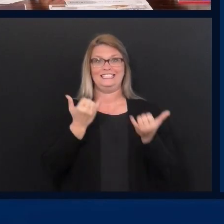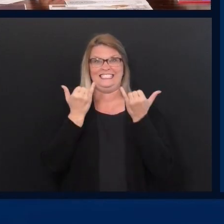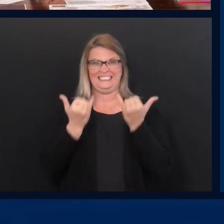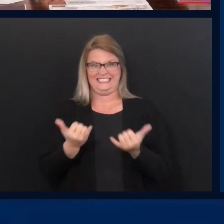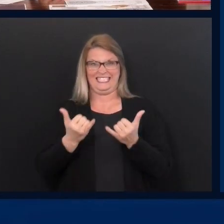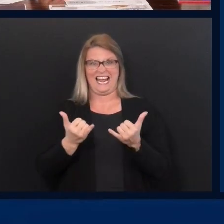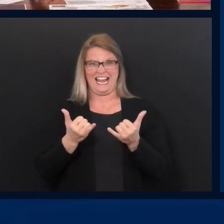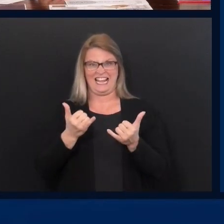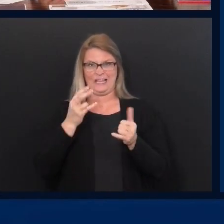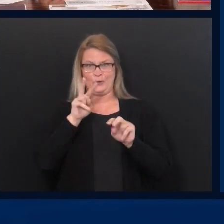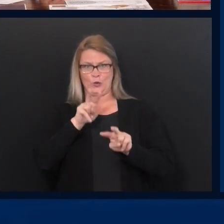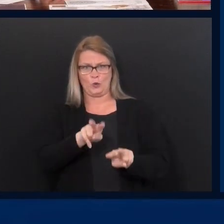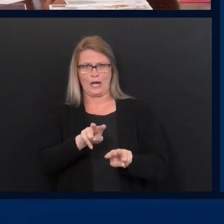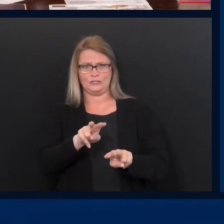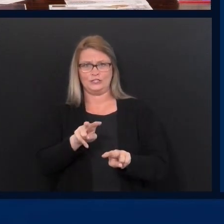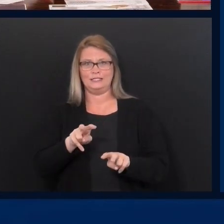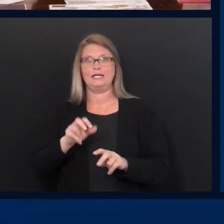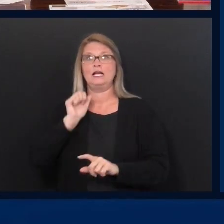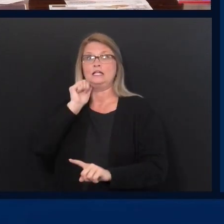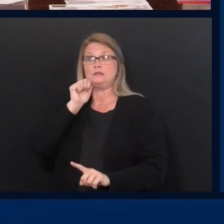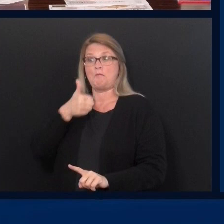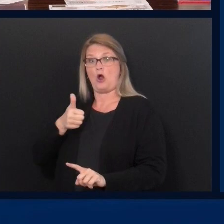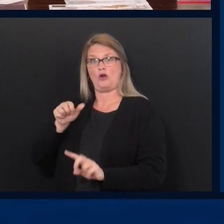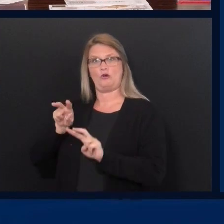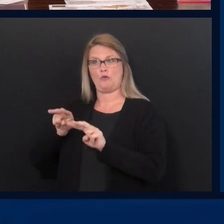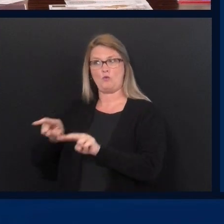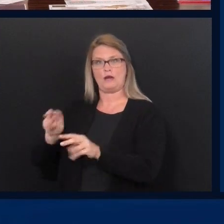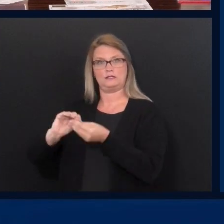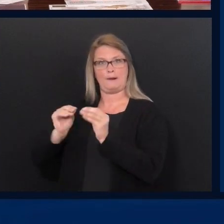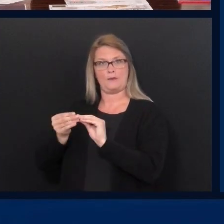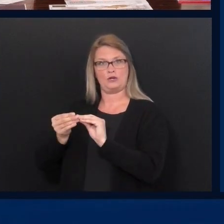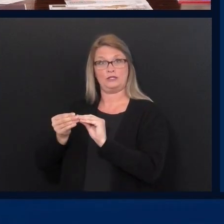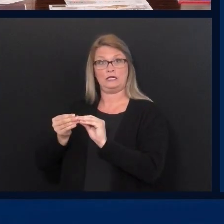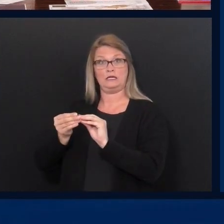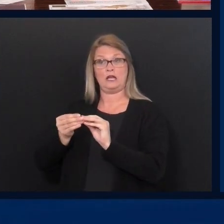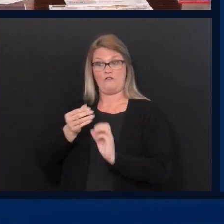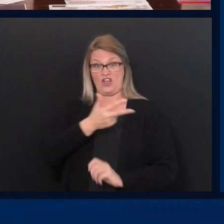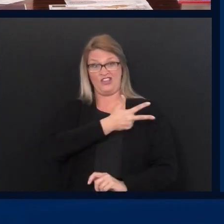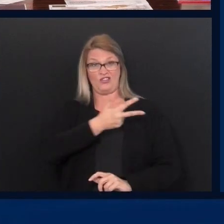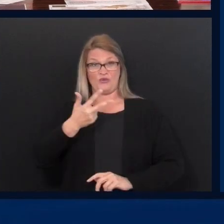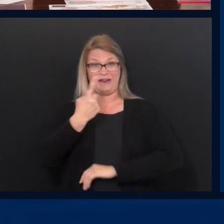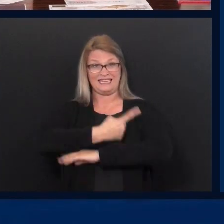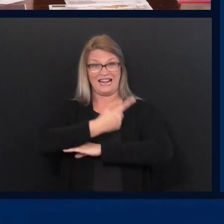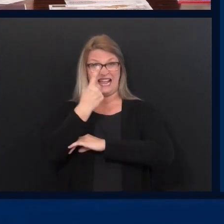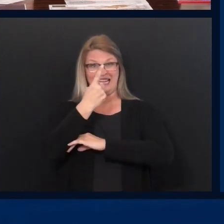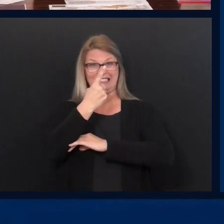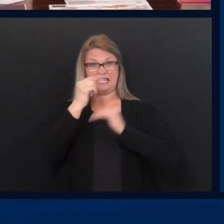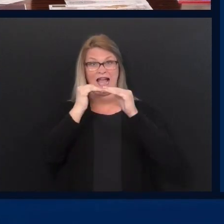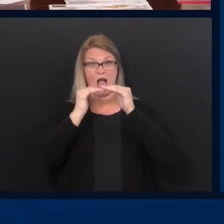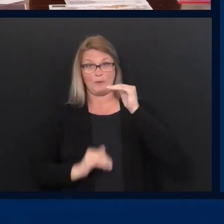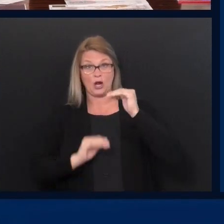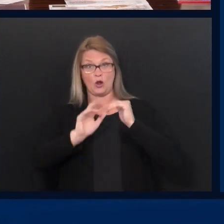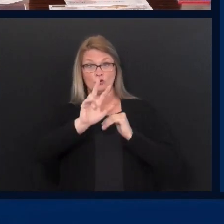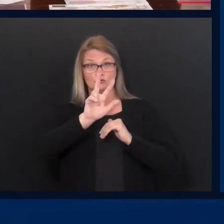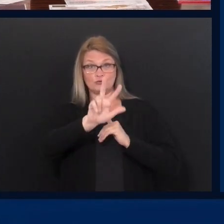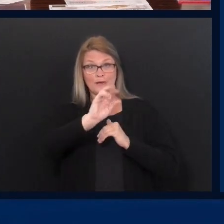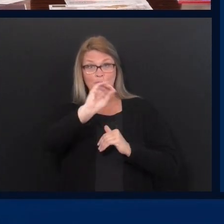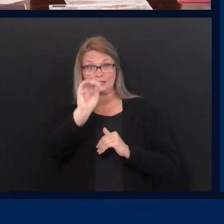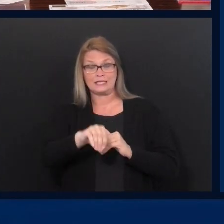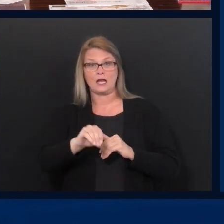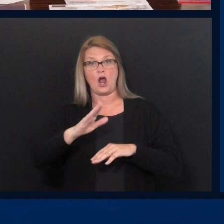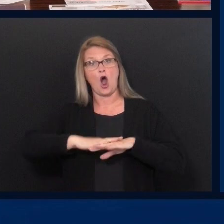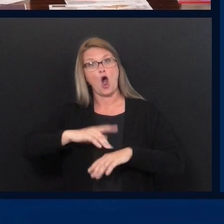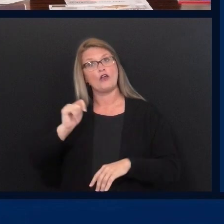day today, and we're tracking a day tomorrow. If that be the case, then on